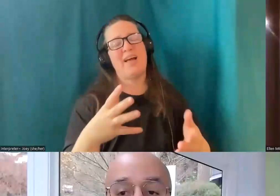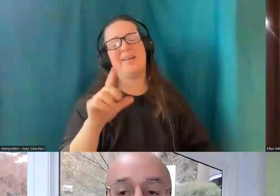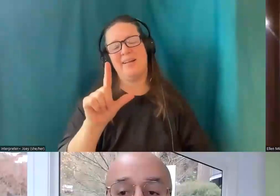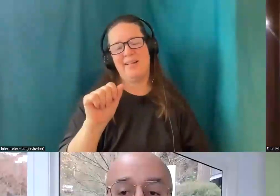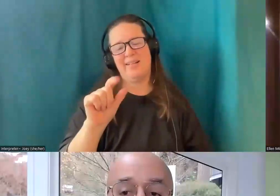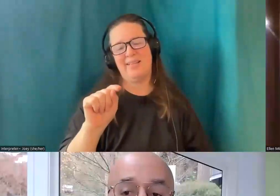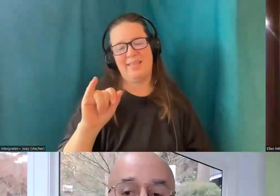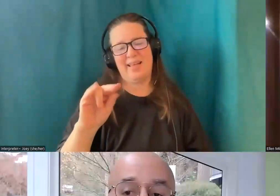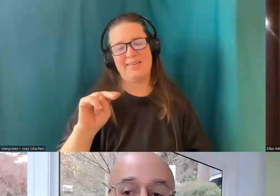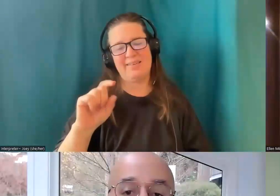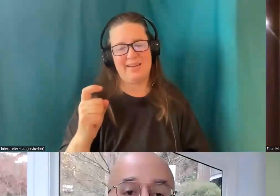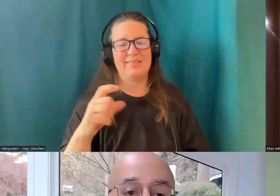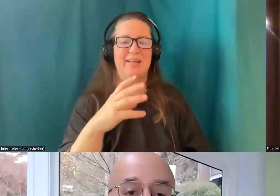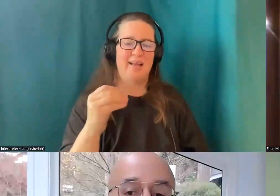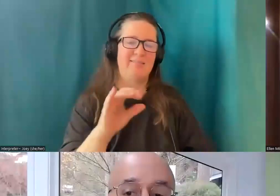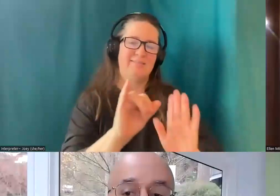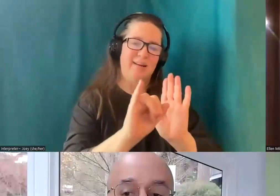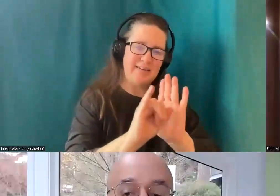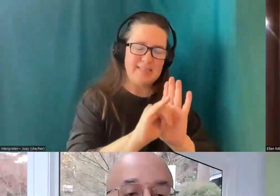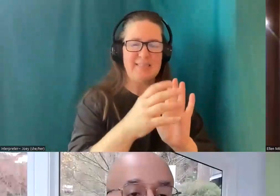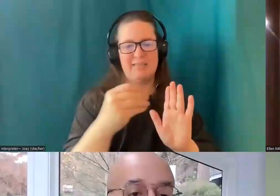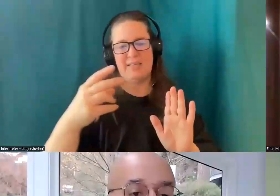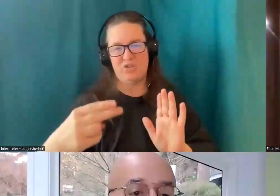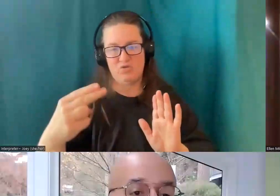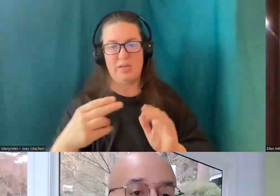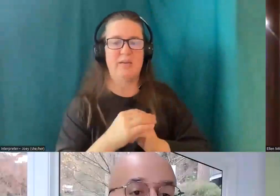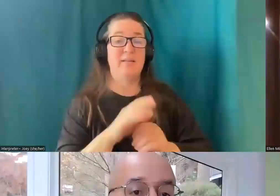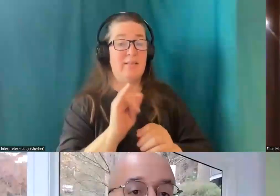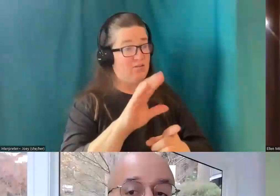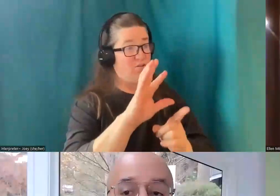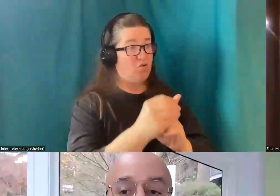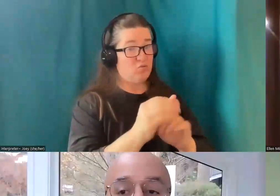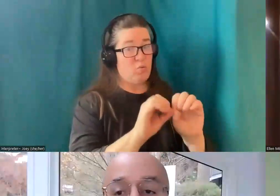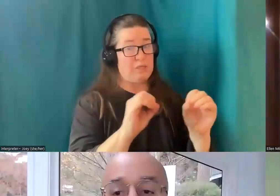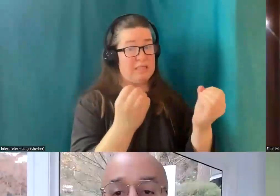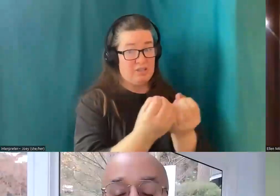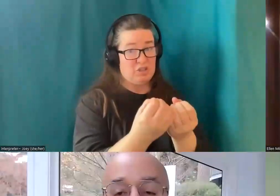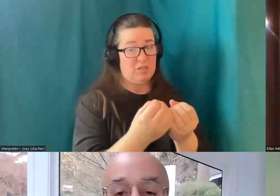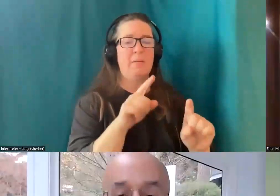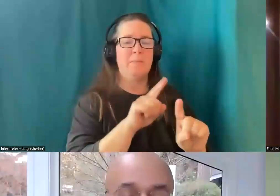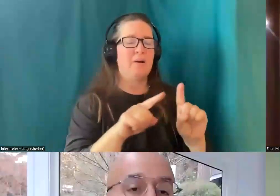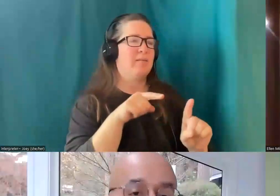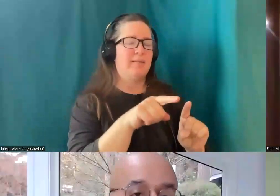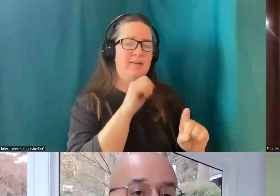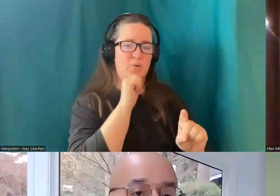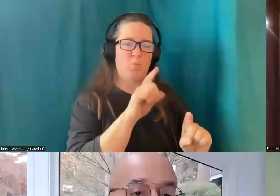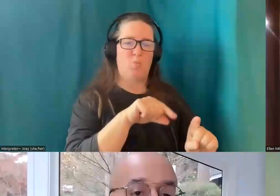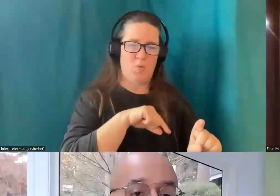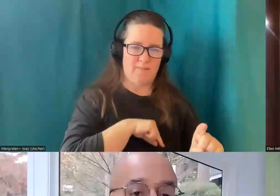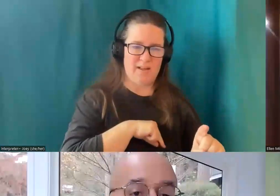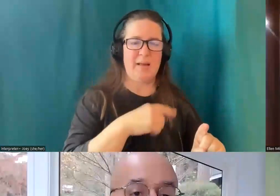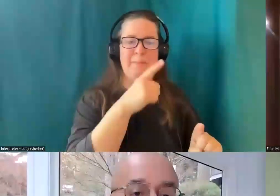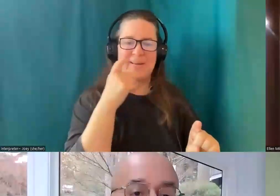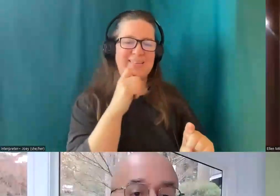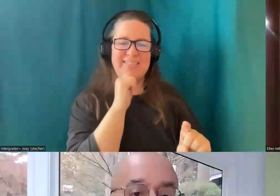a cultural organization, but because they don't contain a significant artistic element in their work, they would not be eligible. On the other